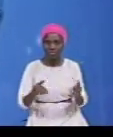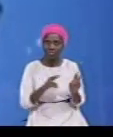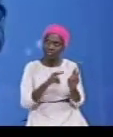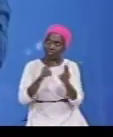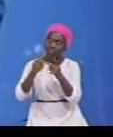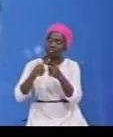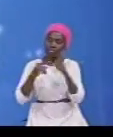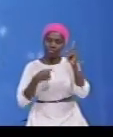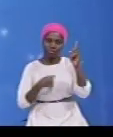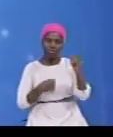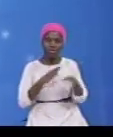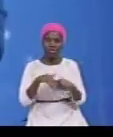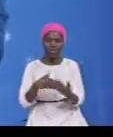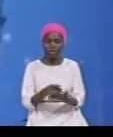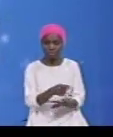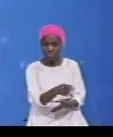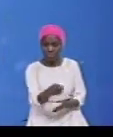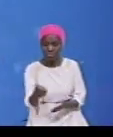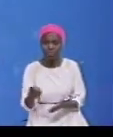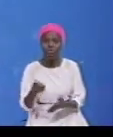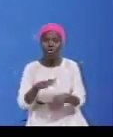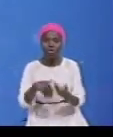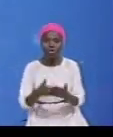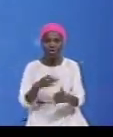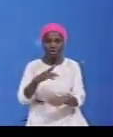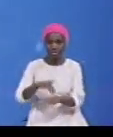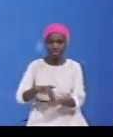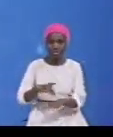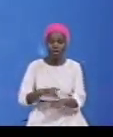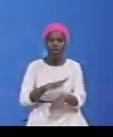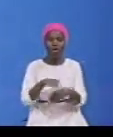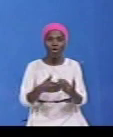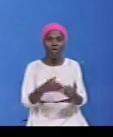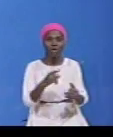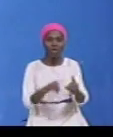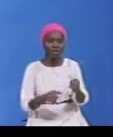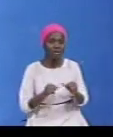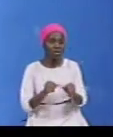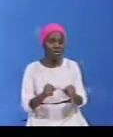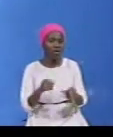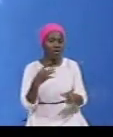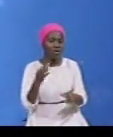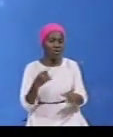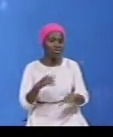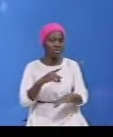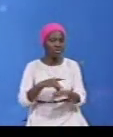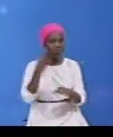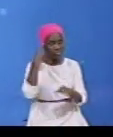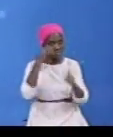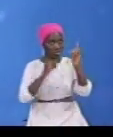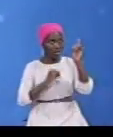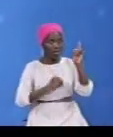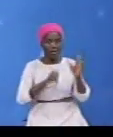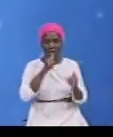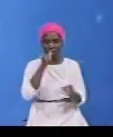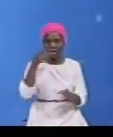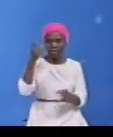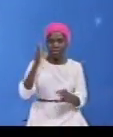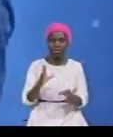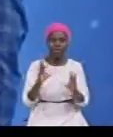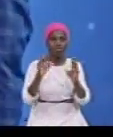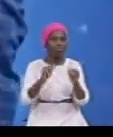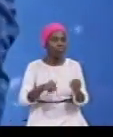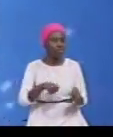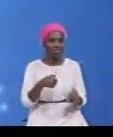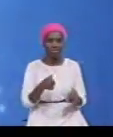unto me, all ye of the earth, all the ends of the earth, for I am God. And there is none